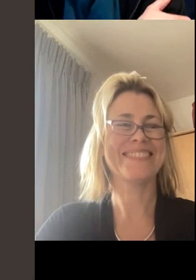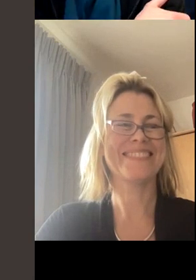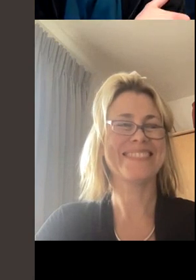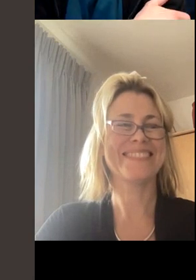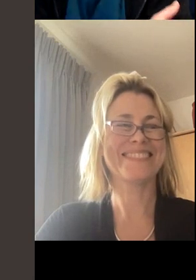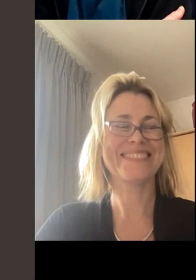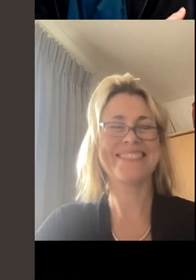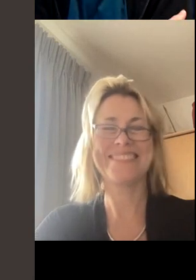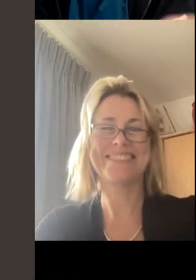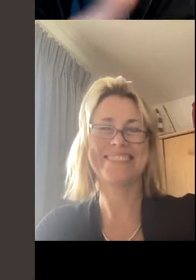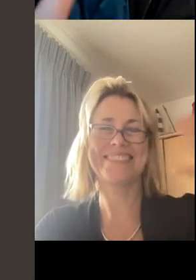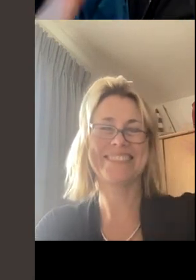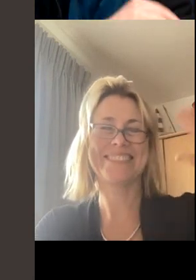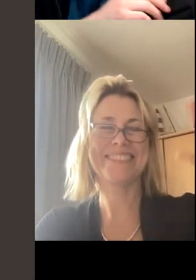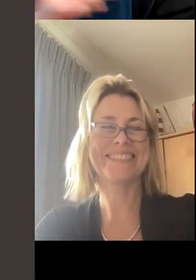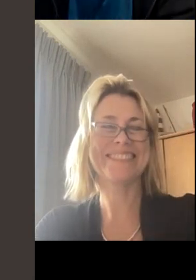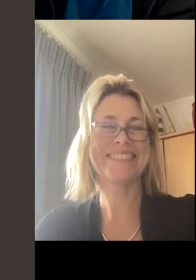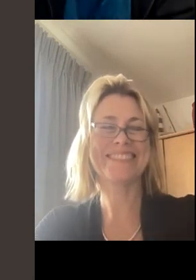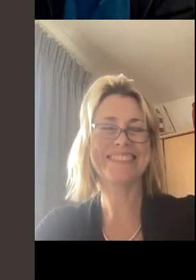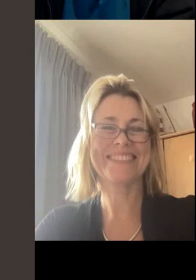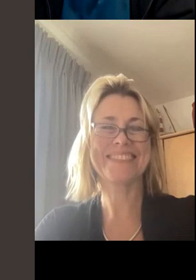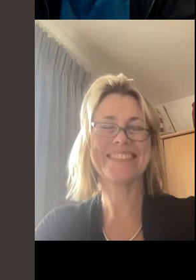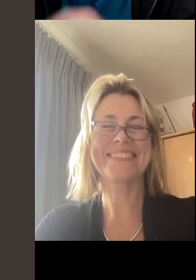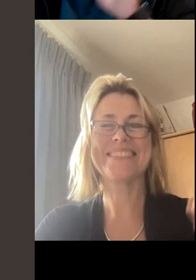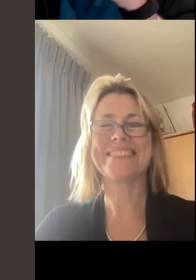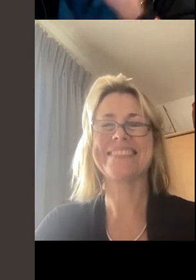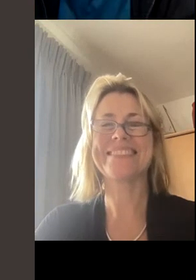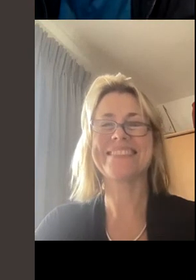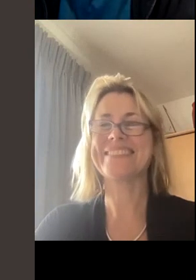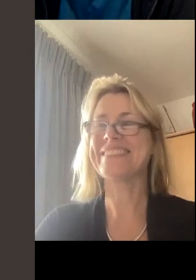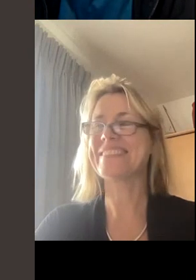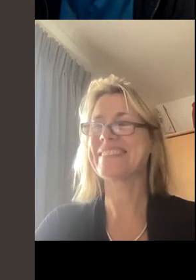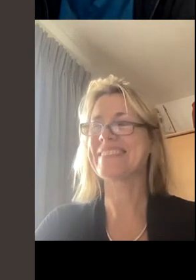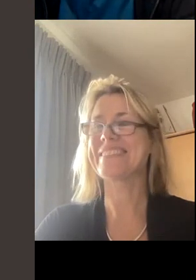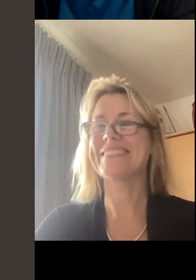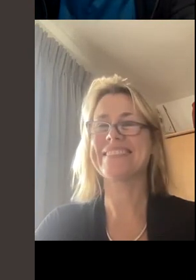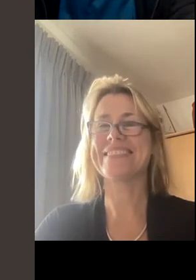great rest of your Tuesday. Thank you very much. Really useful. Thank you.